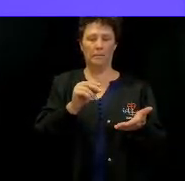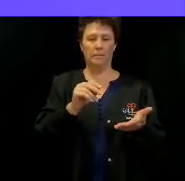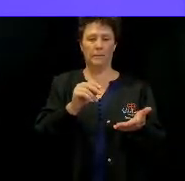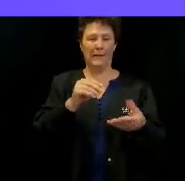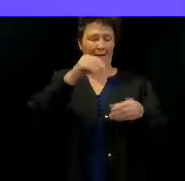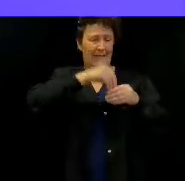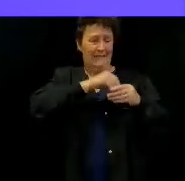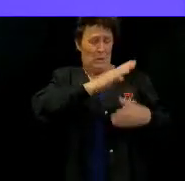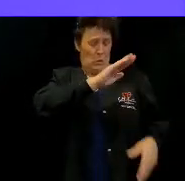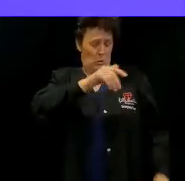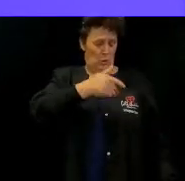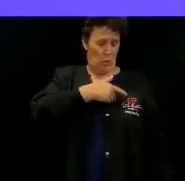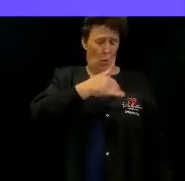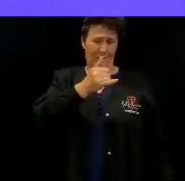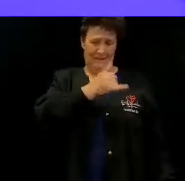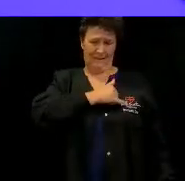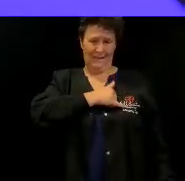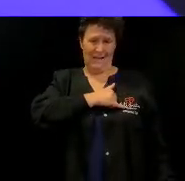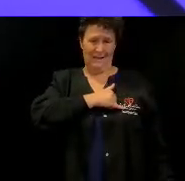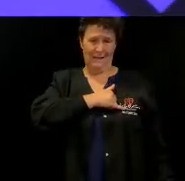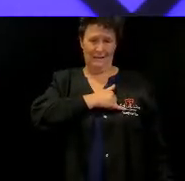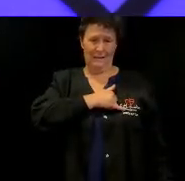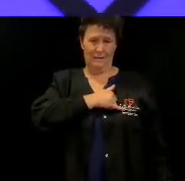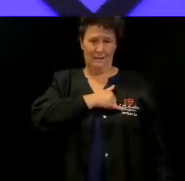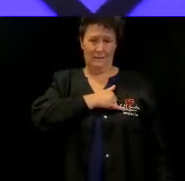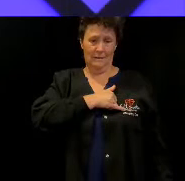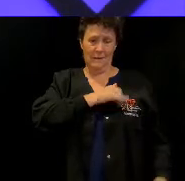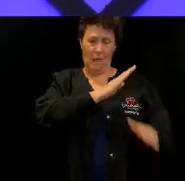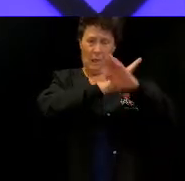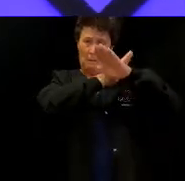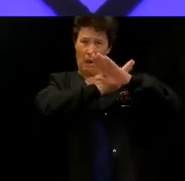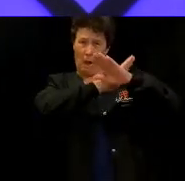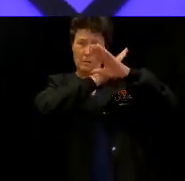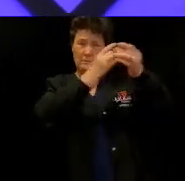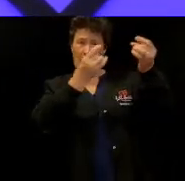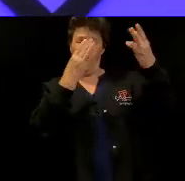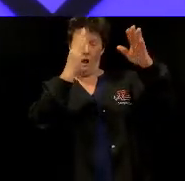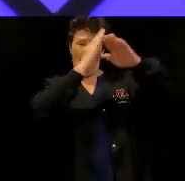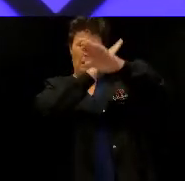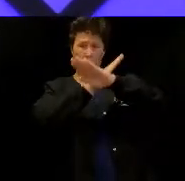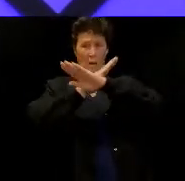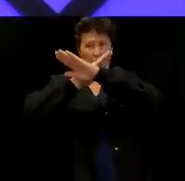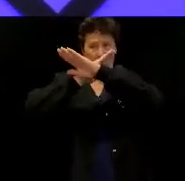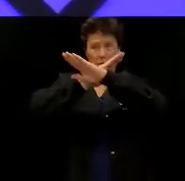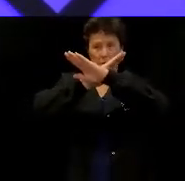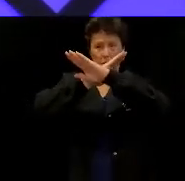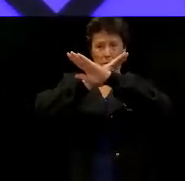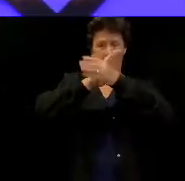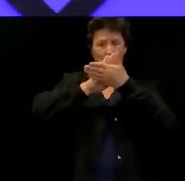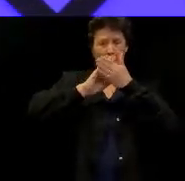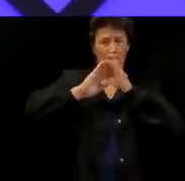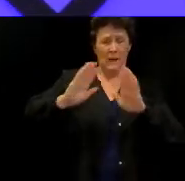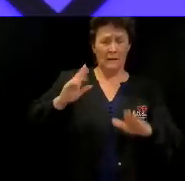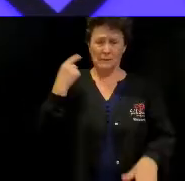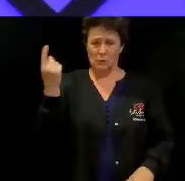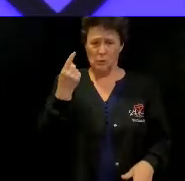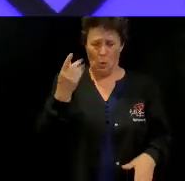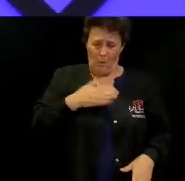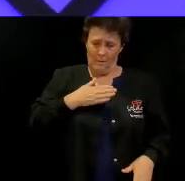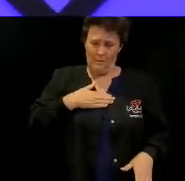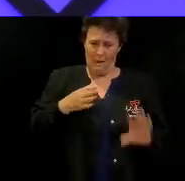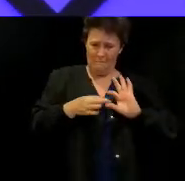the light, right? Shade it. But peace belongs to us. We have